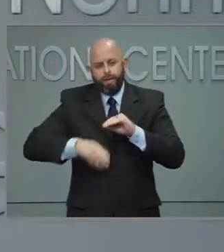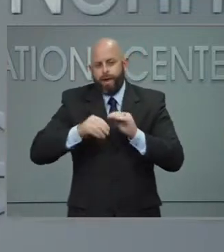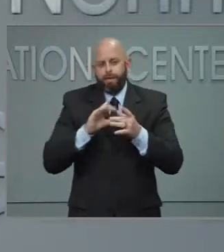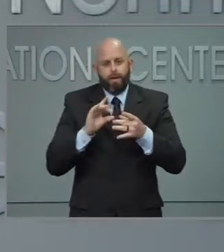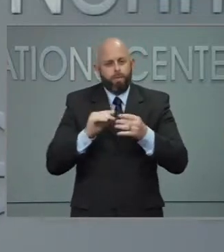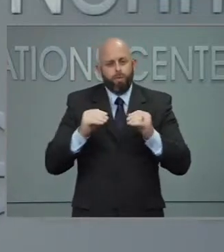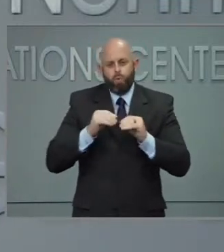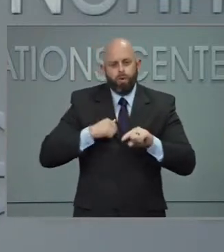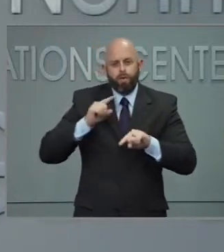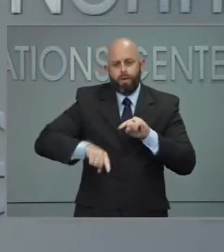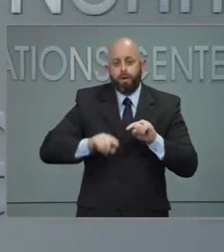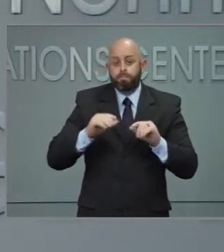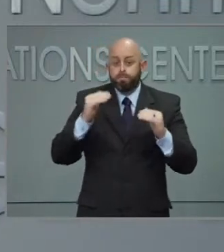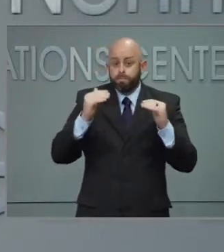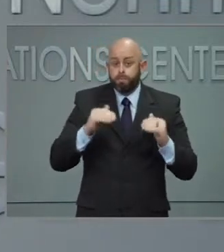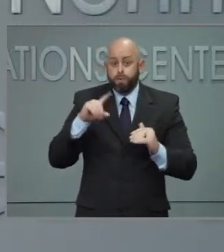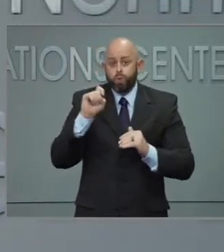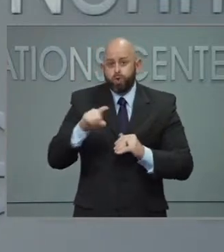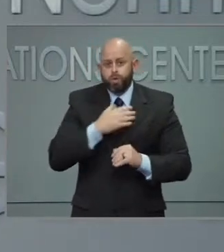Next question, please.